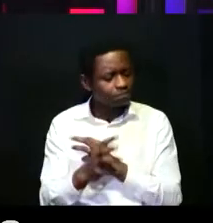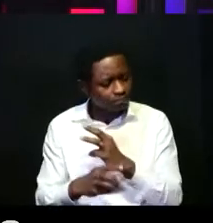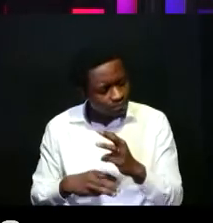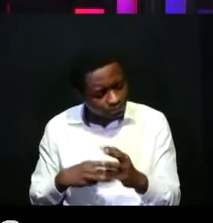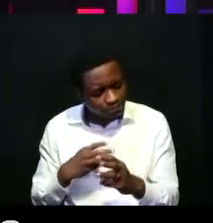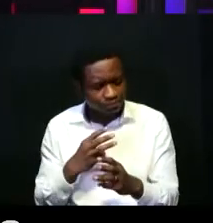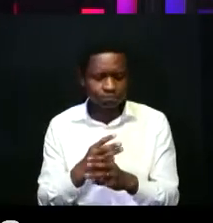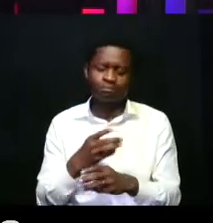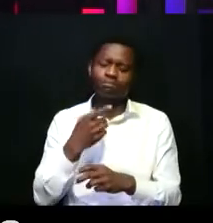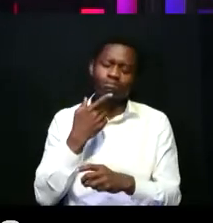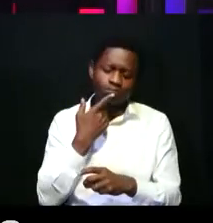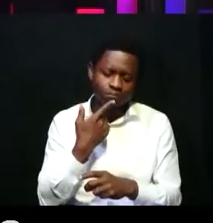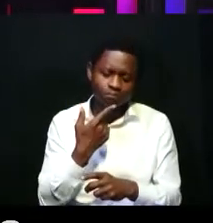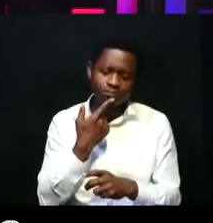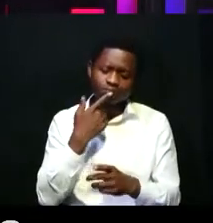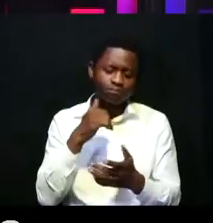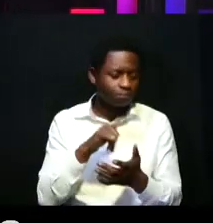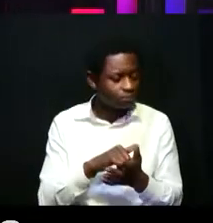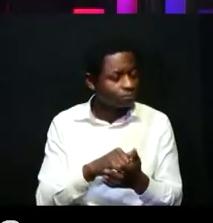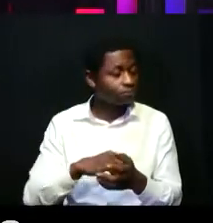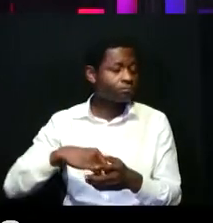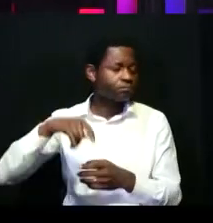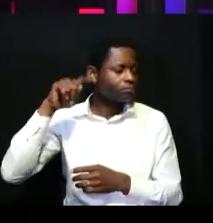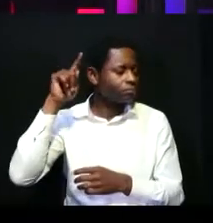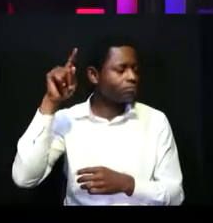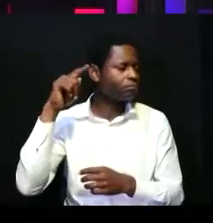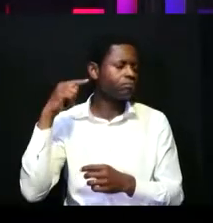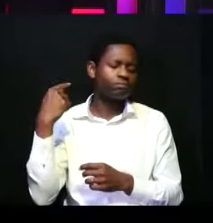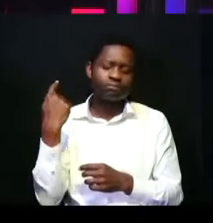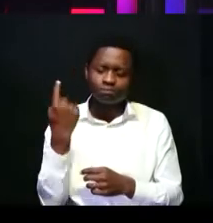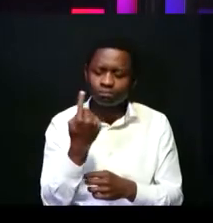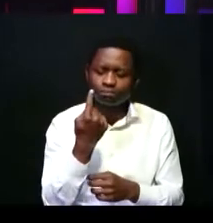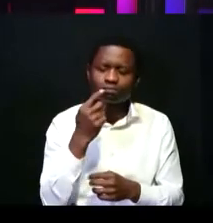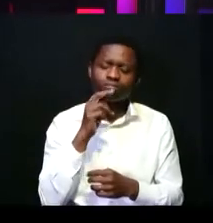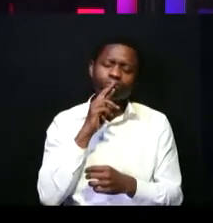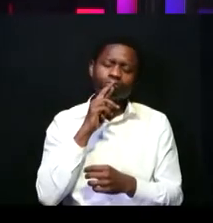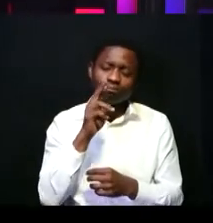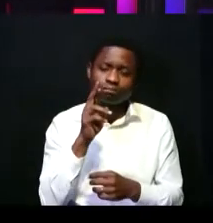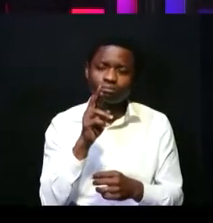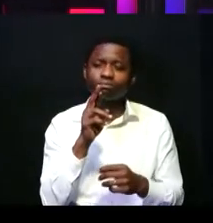so.